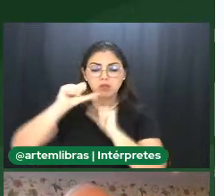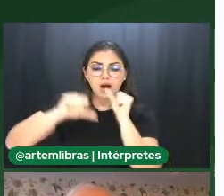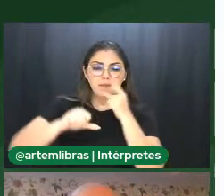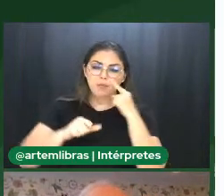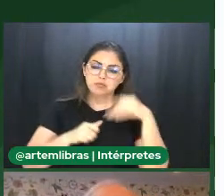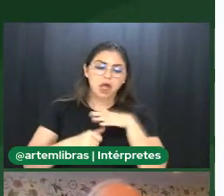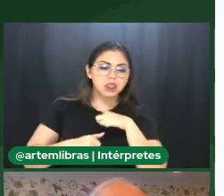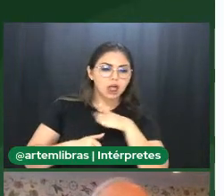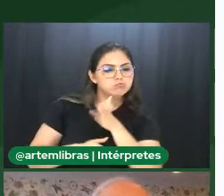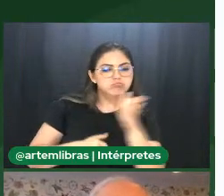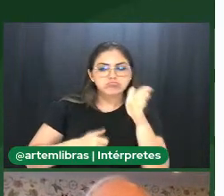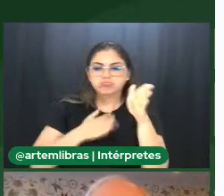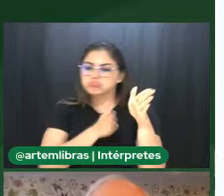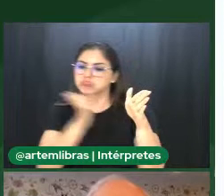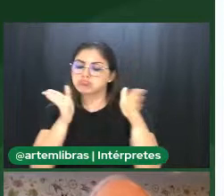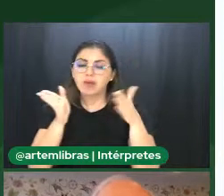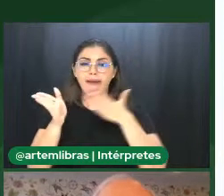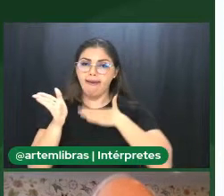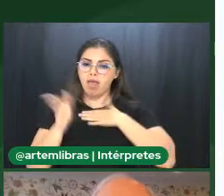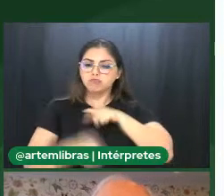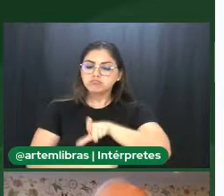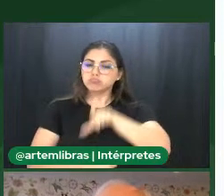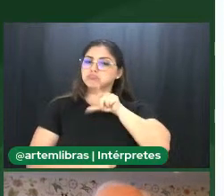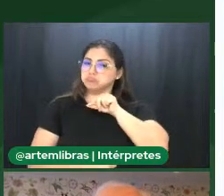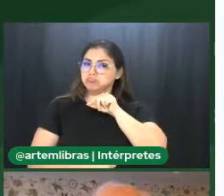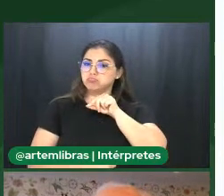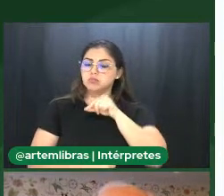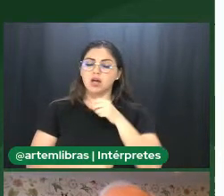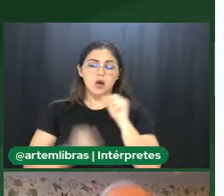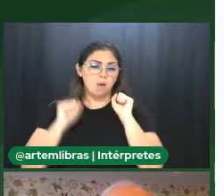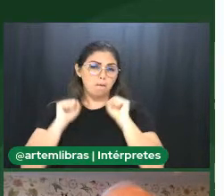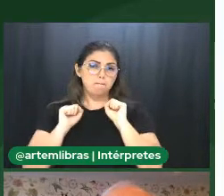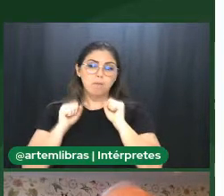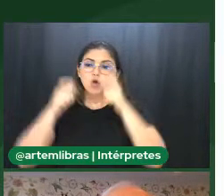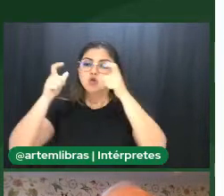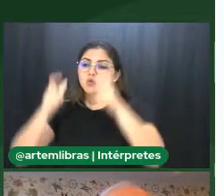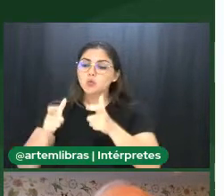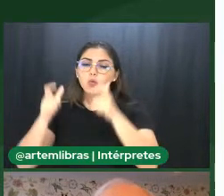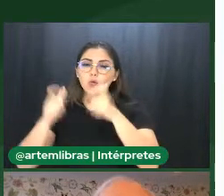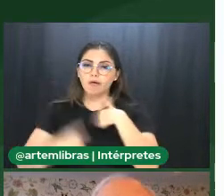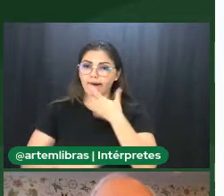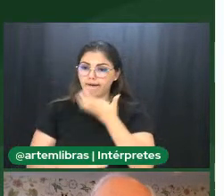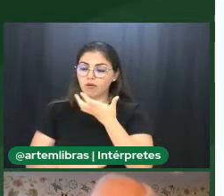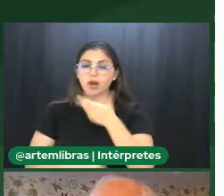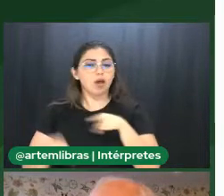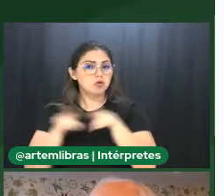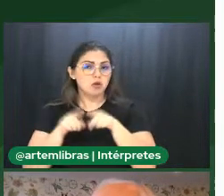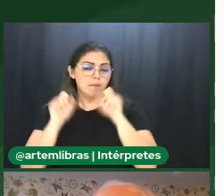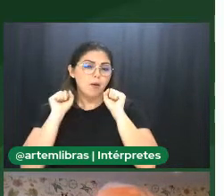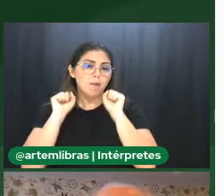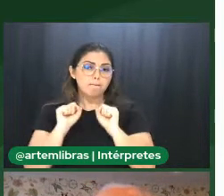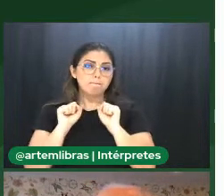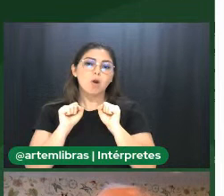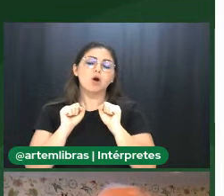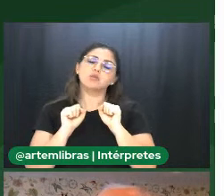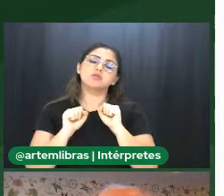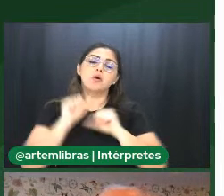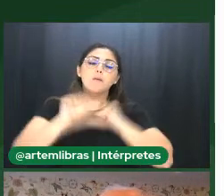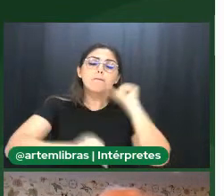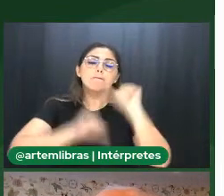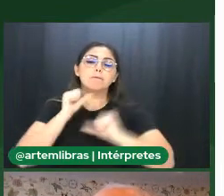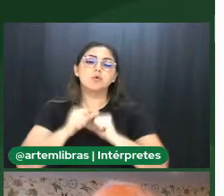I can change my destination, and the system will recompute to give me what I